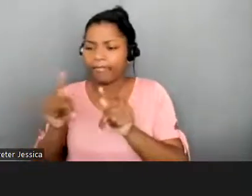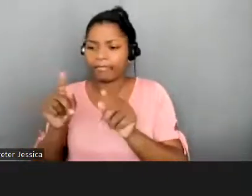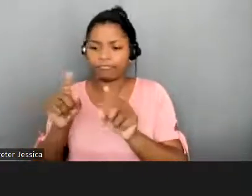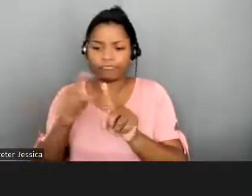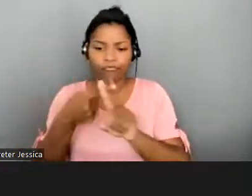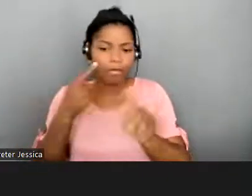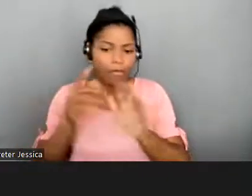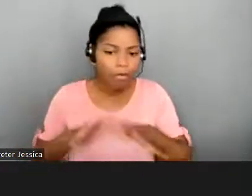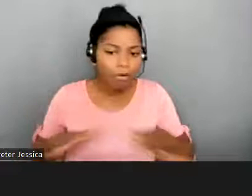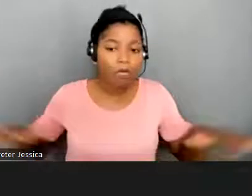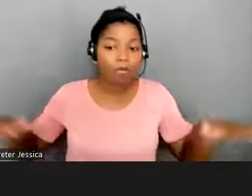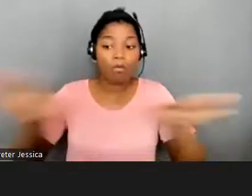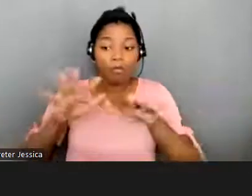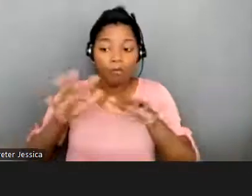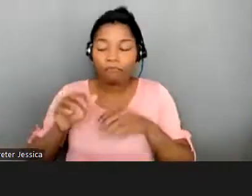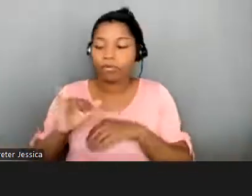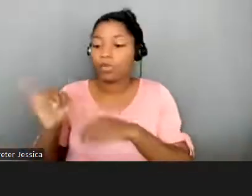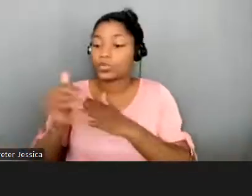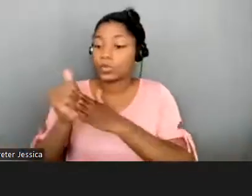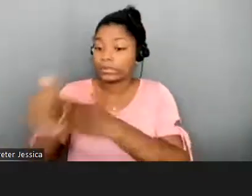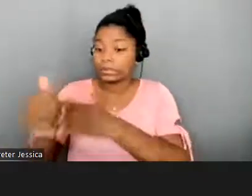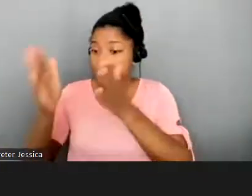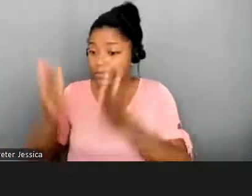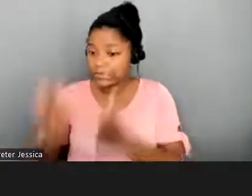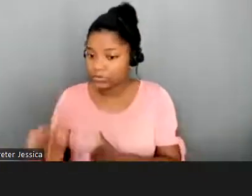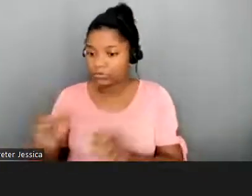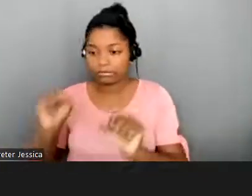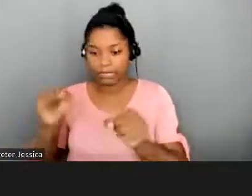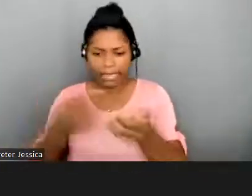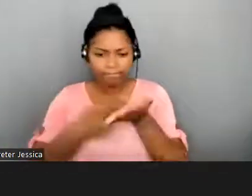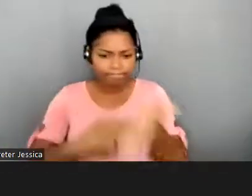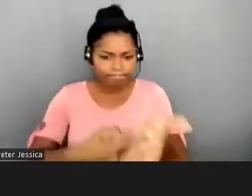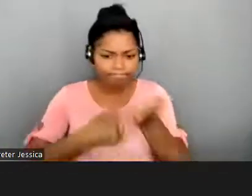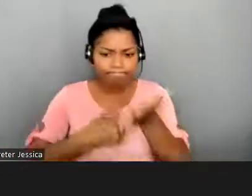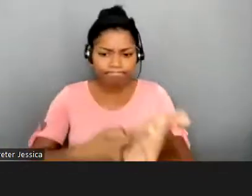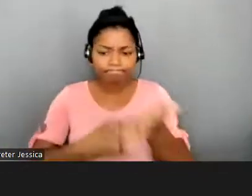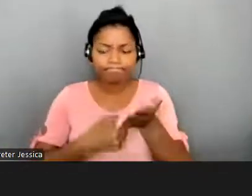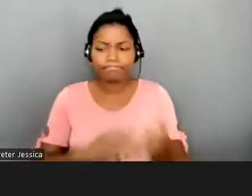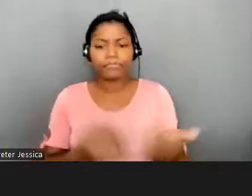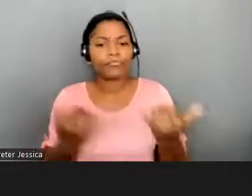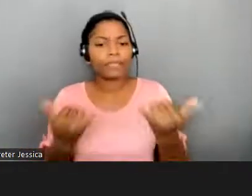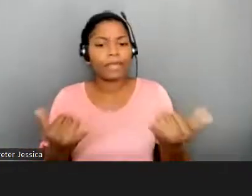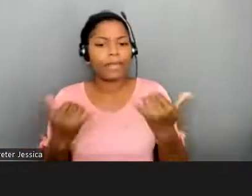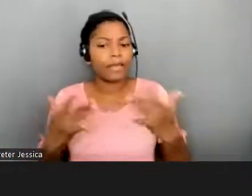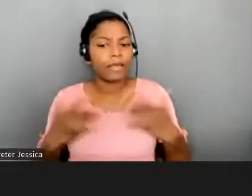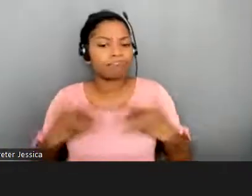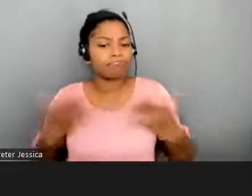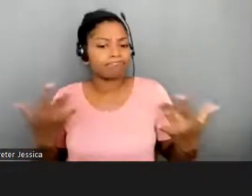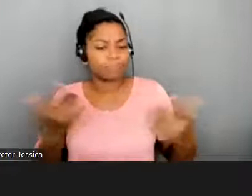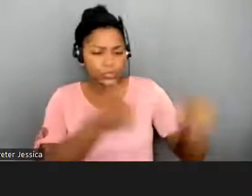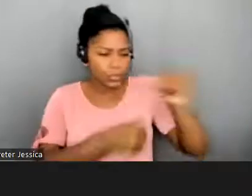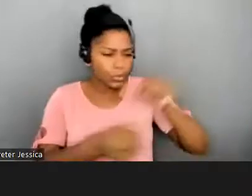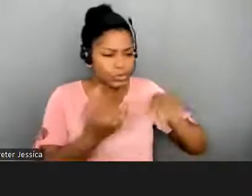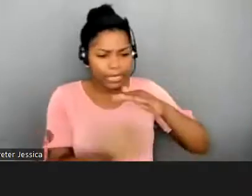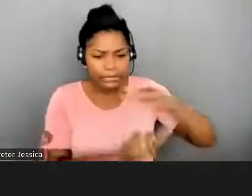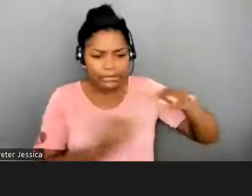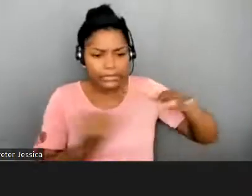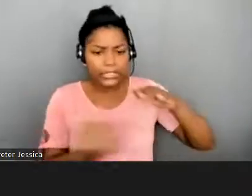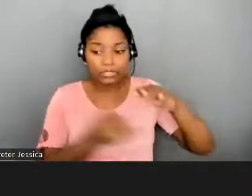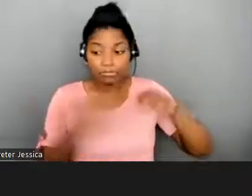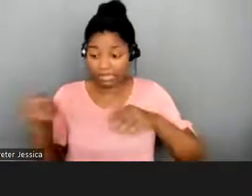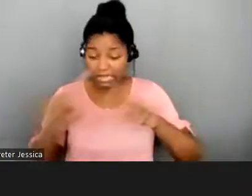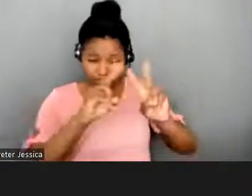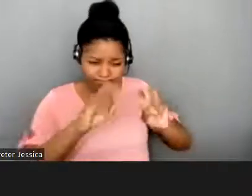and local leaders for interactive discussions on the current state of social isolation research and